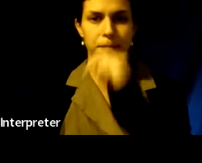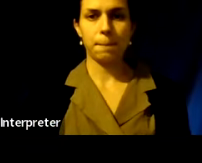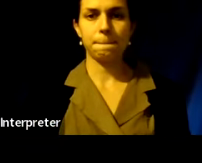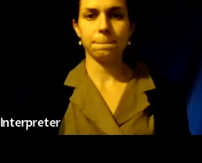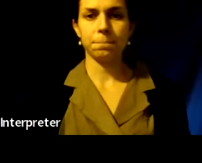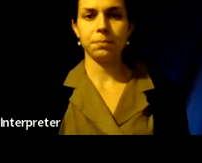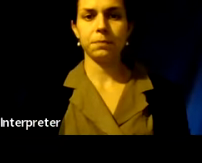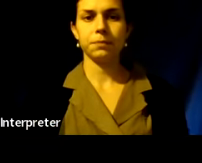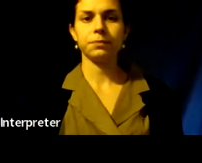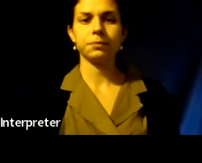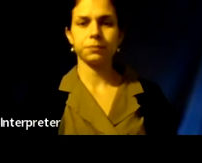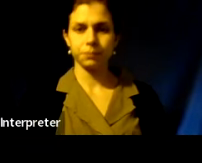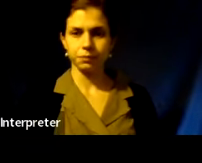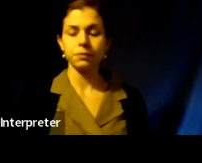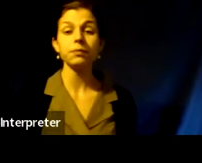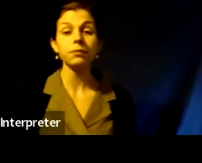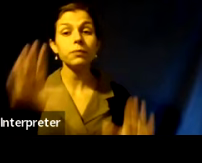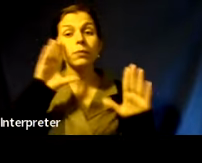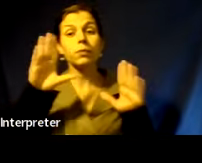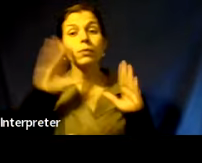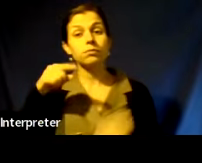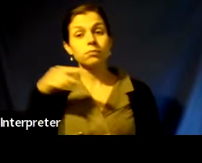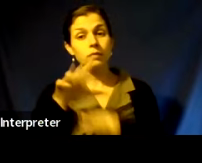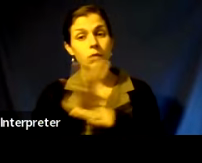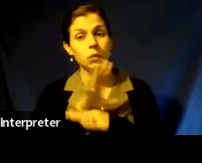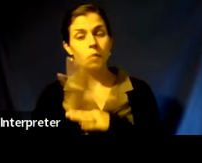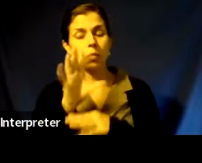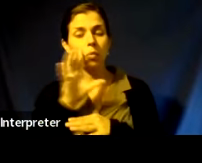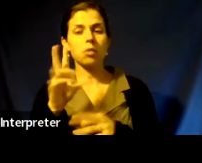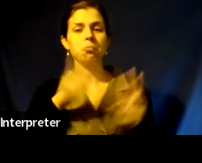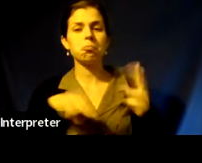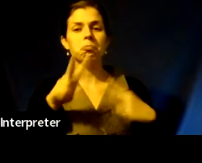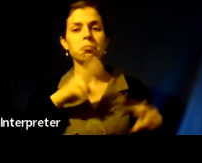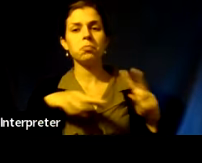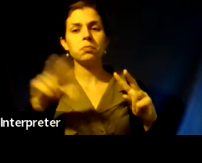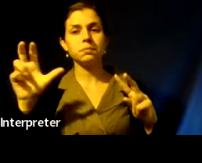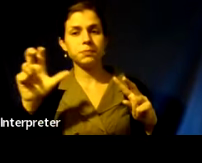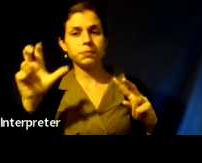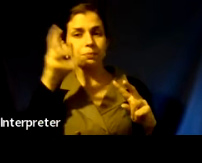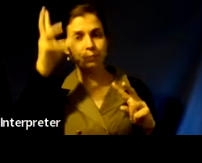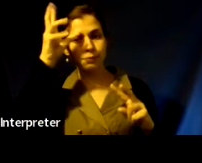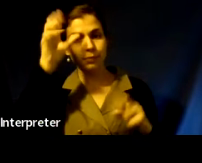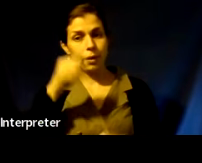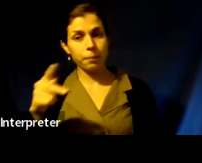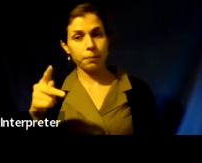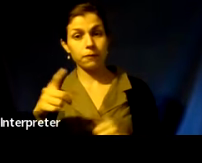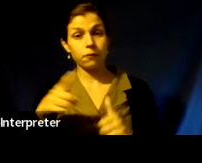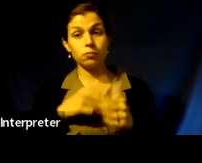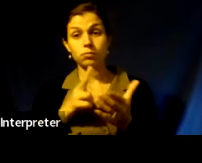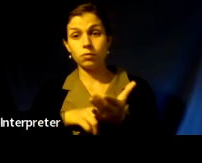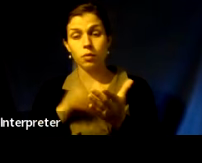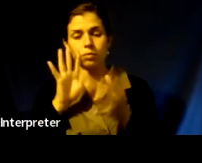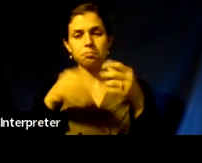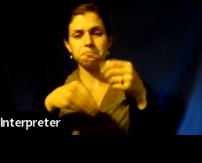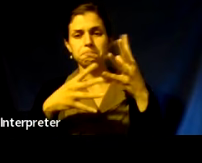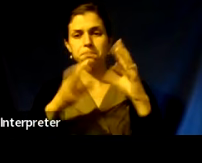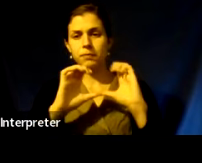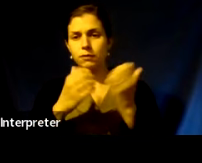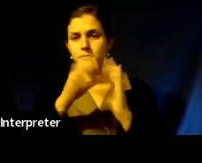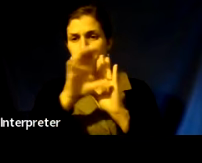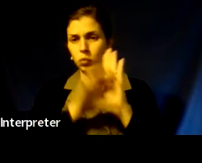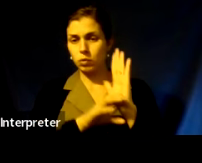Hello, in this video, we'll explore the Canvas Parent app. When you first log in, you'll see a list of classes your students enrolled in. If you tap